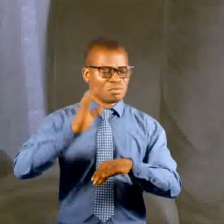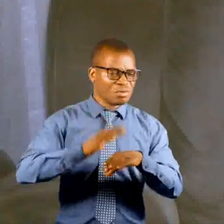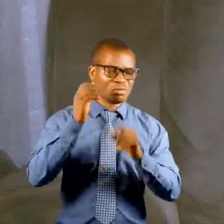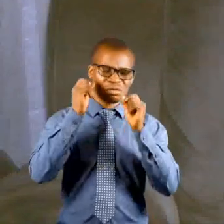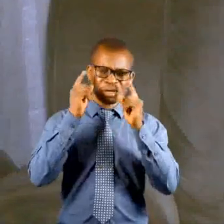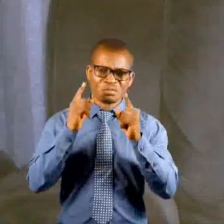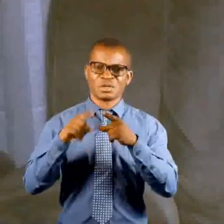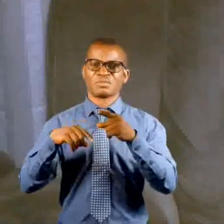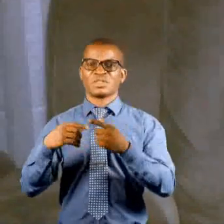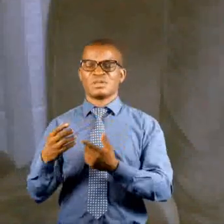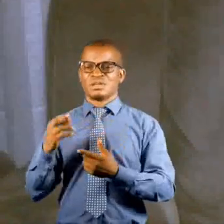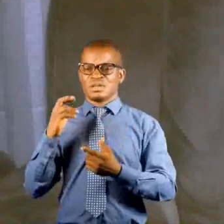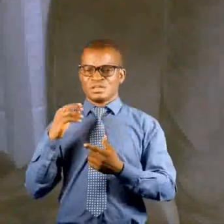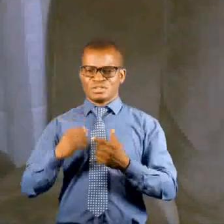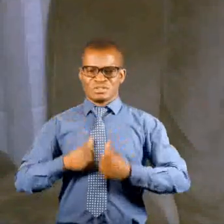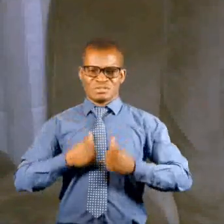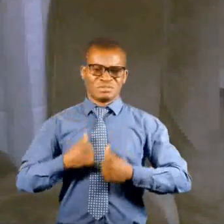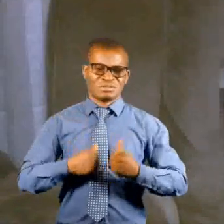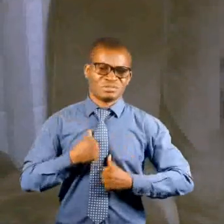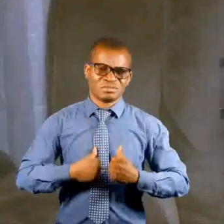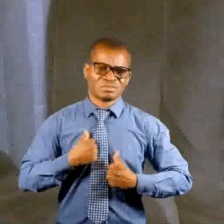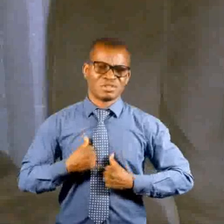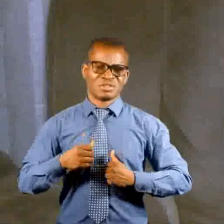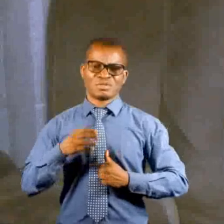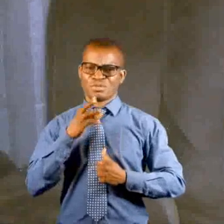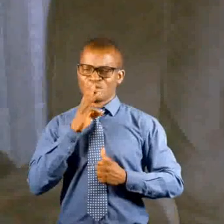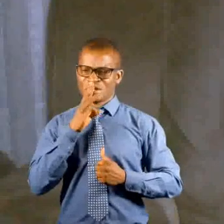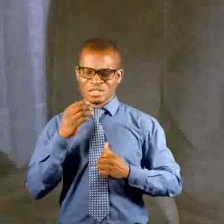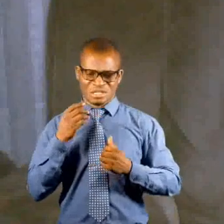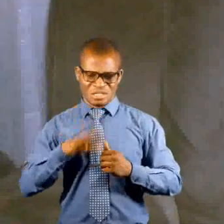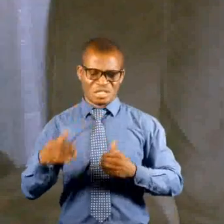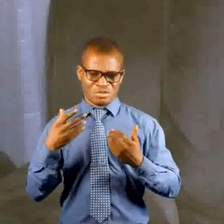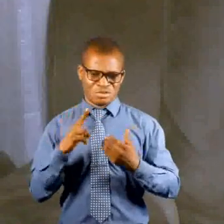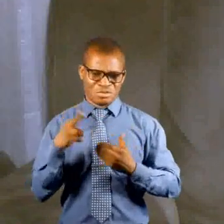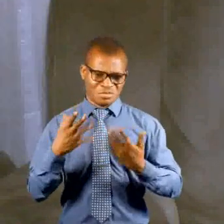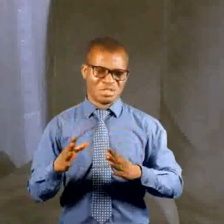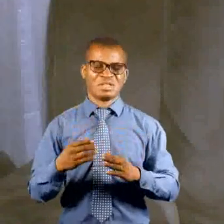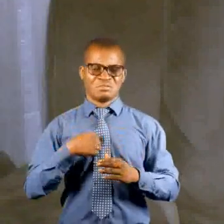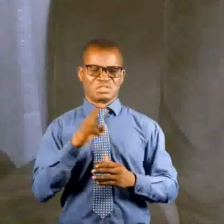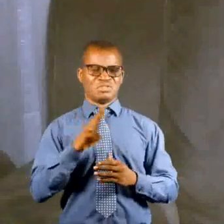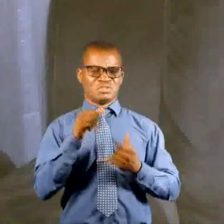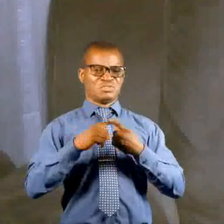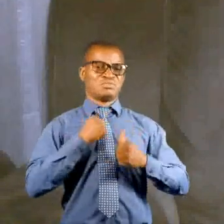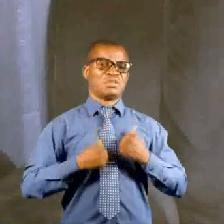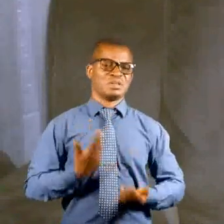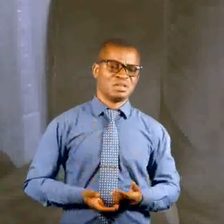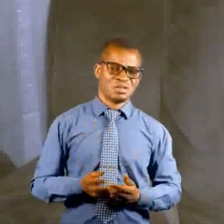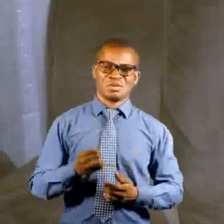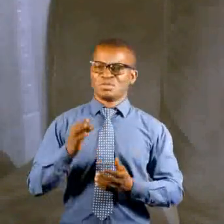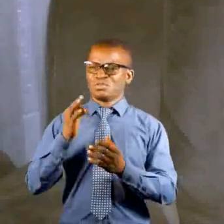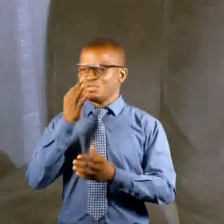come and wake me. It's what our children use and beat. She will tell my sugar use it and beat. Food that she cook